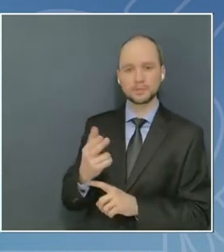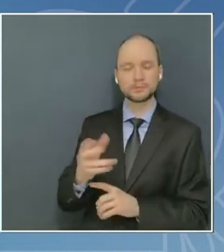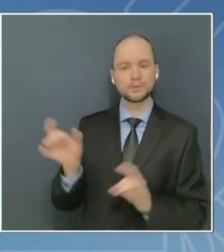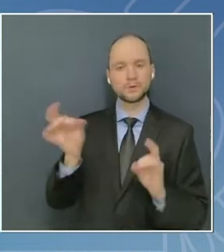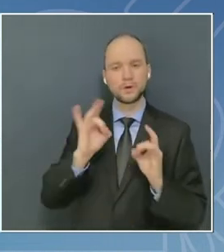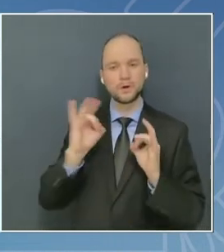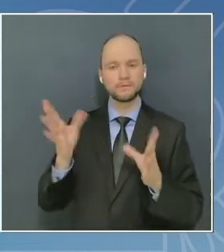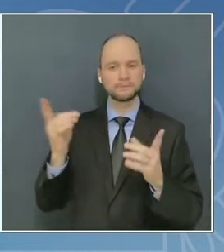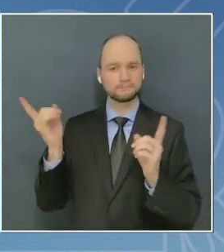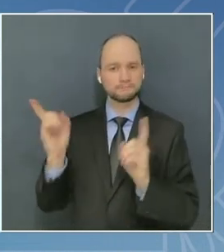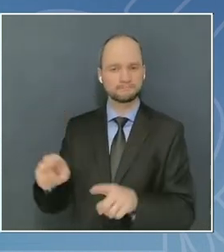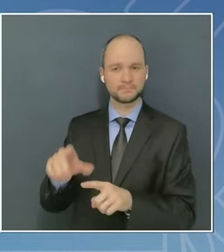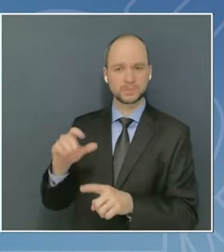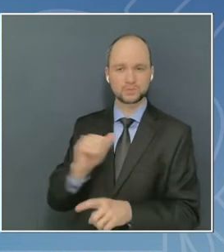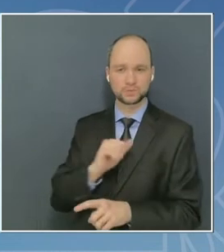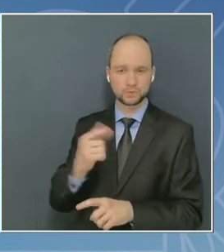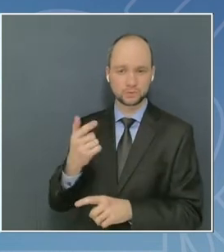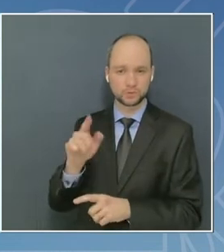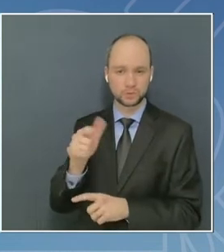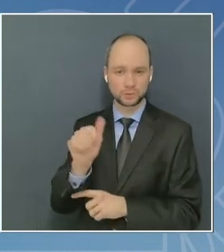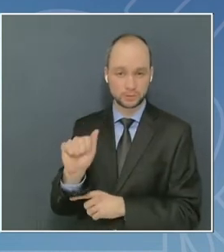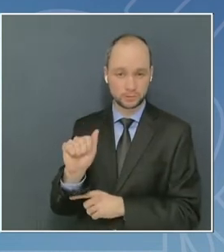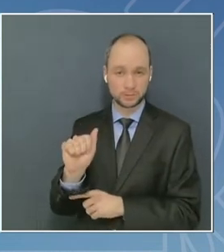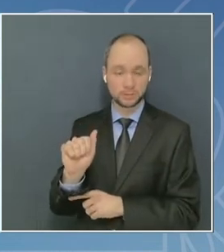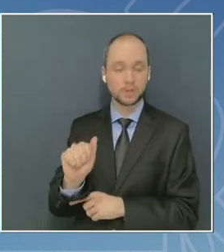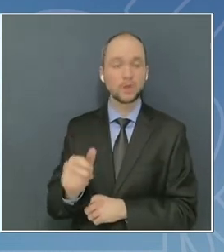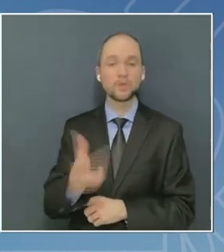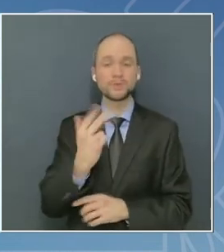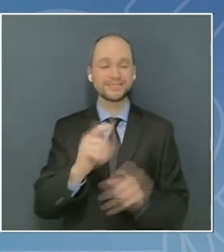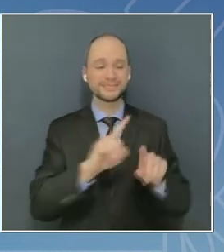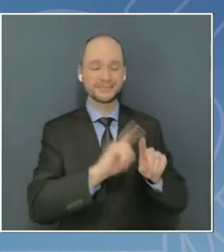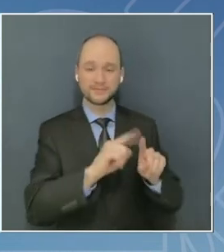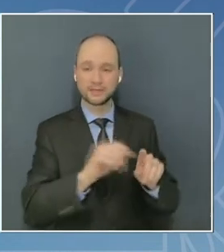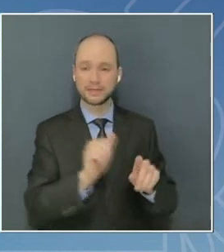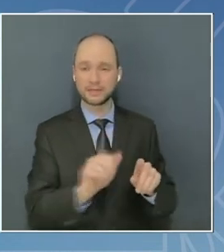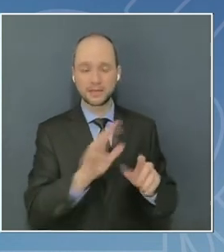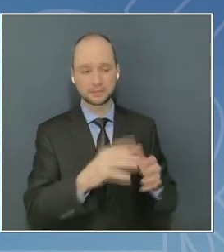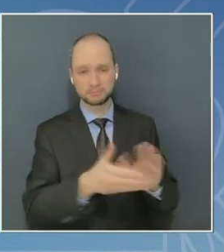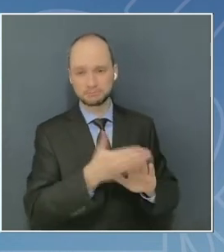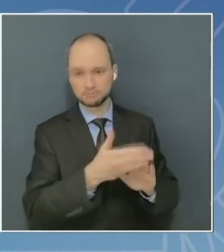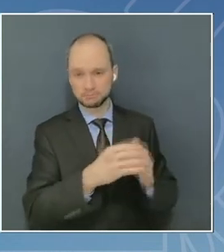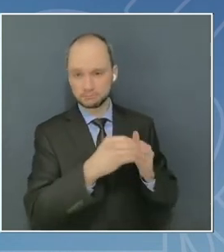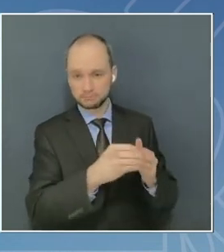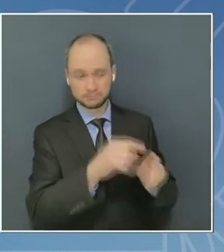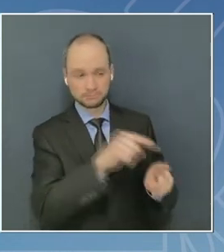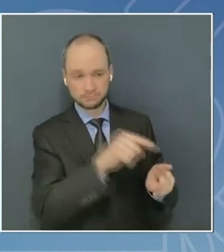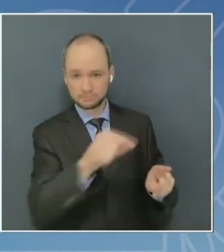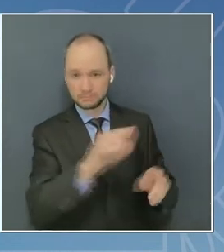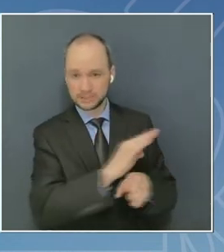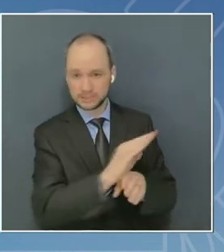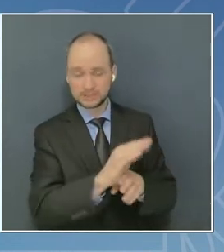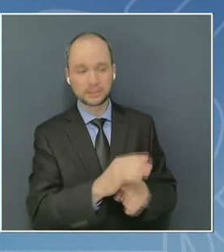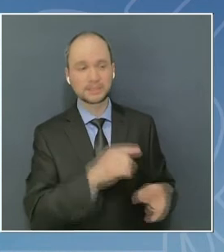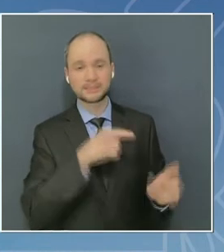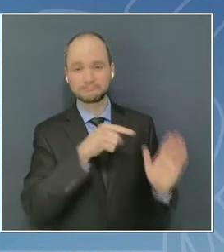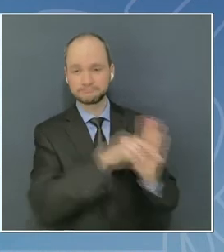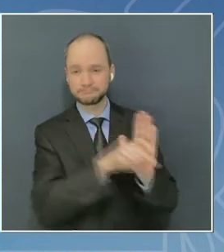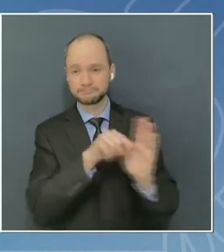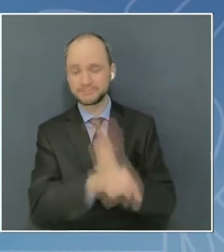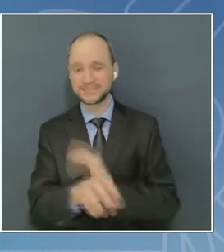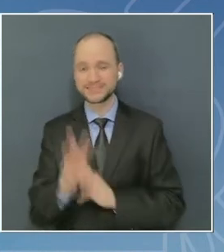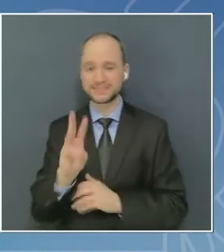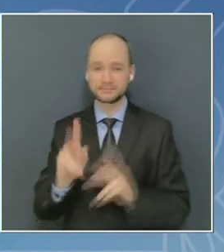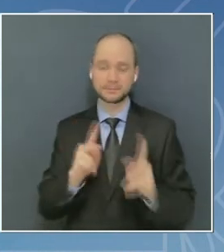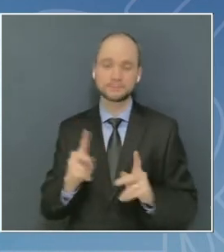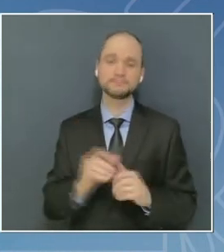which a gunman targeted three separate Asian-run businesses and killed 8 people, including 6 women of Asian descent. And unfortunately, we are